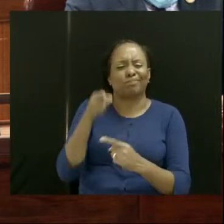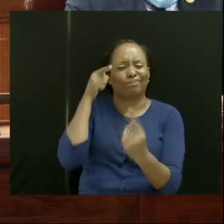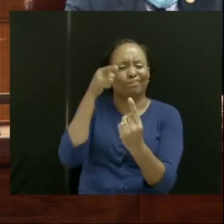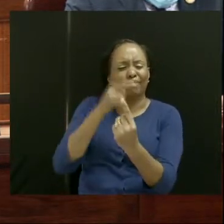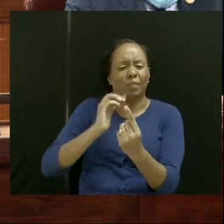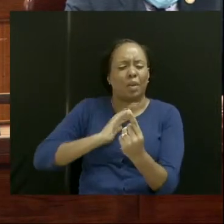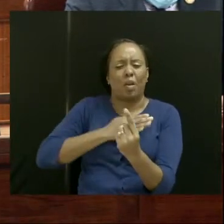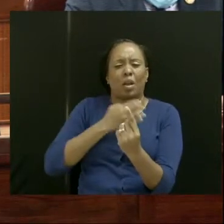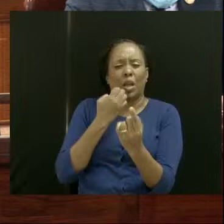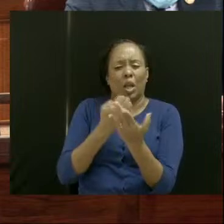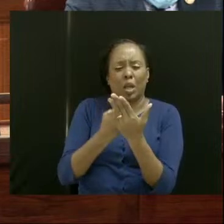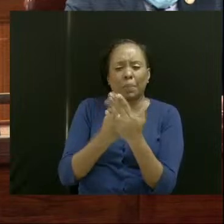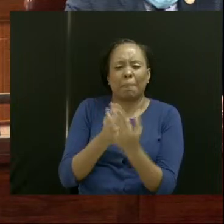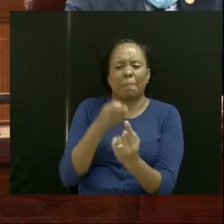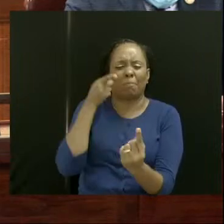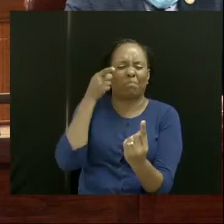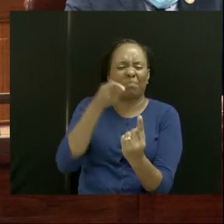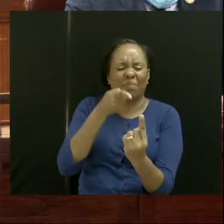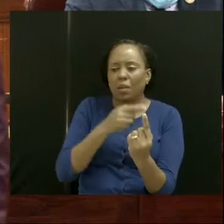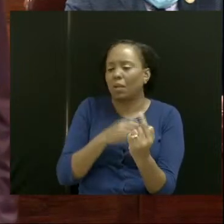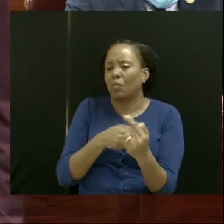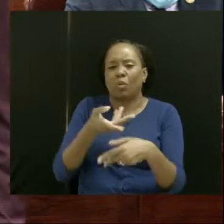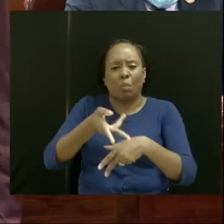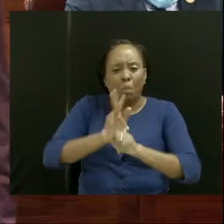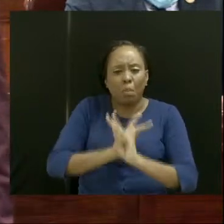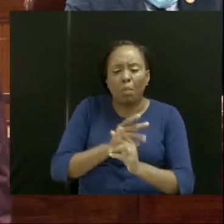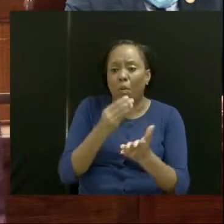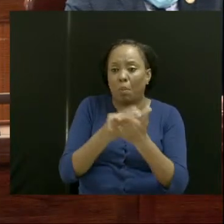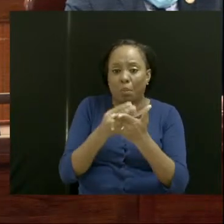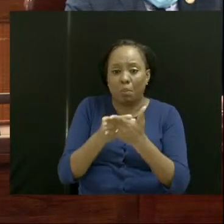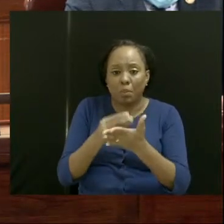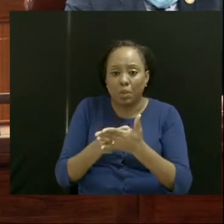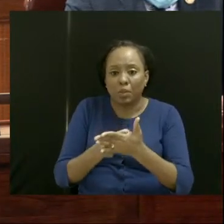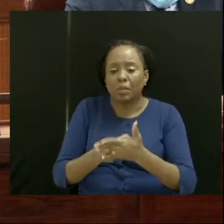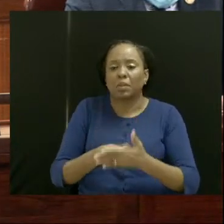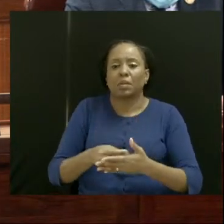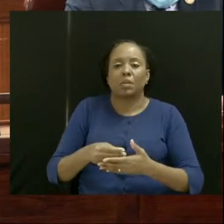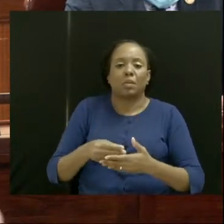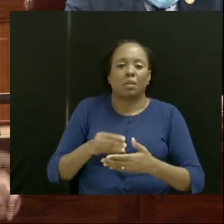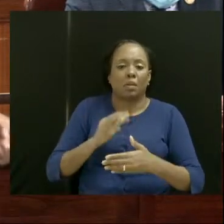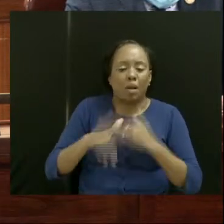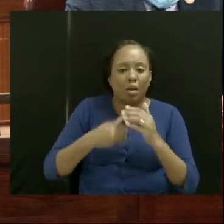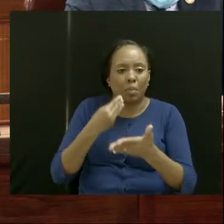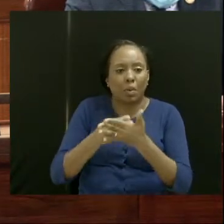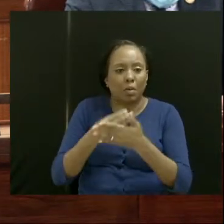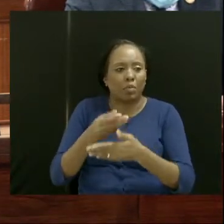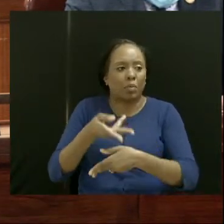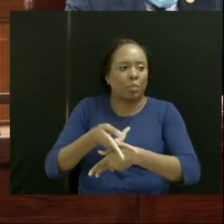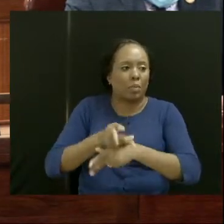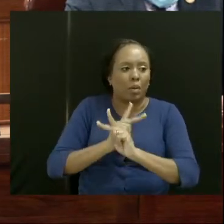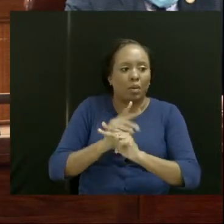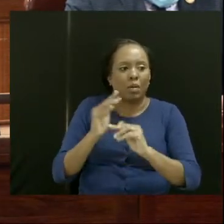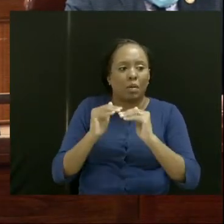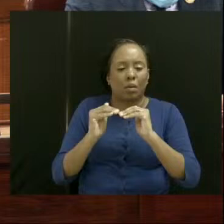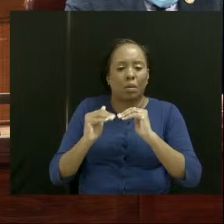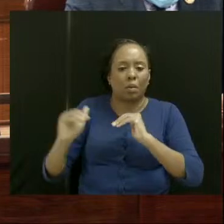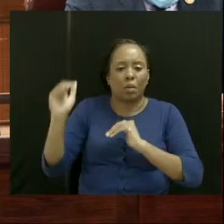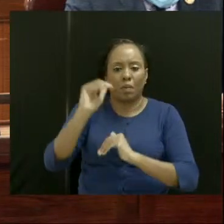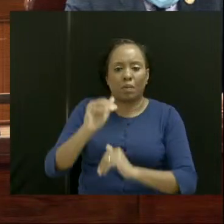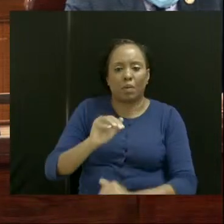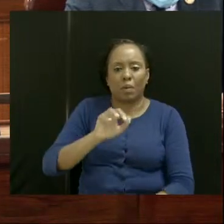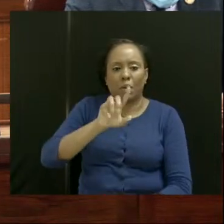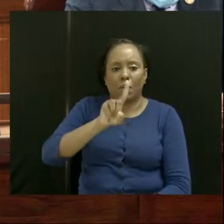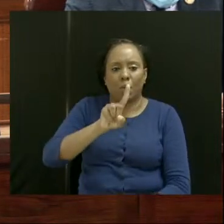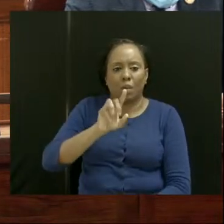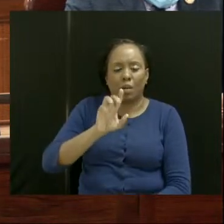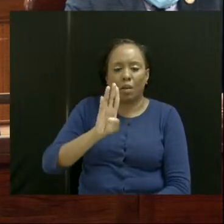loans from international financial institutions that we incurred amount to over